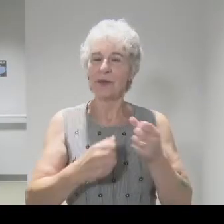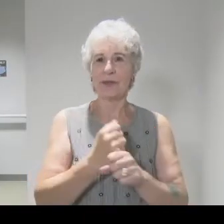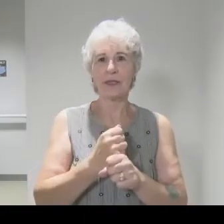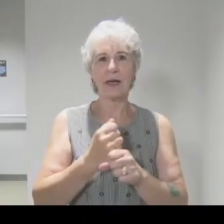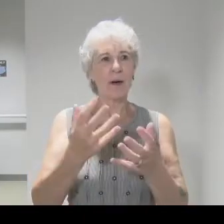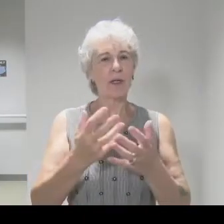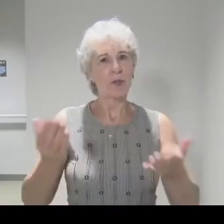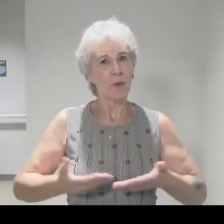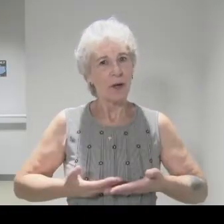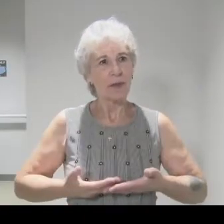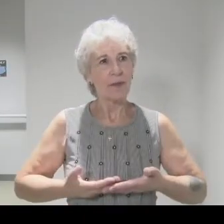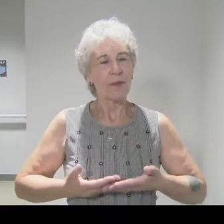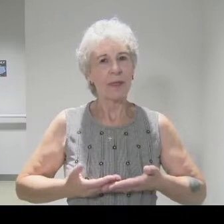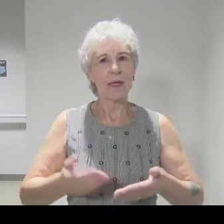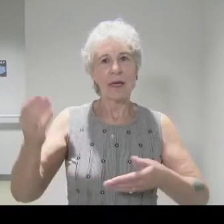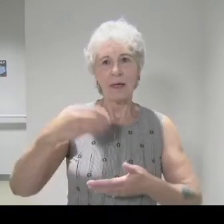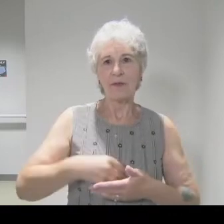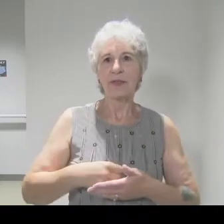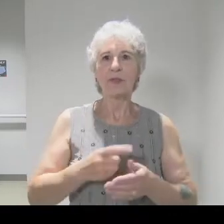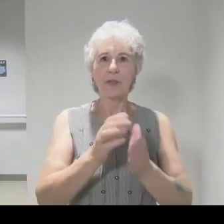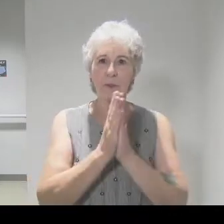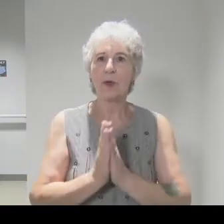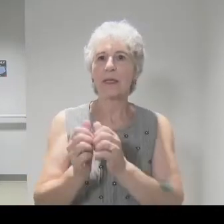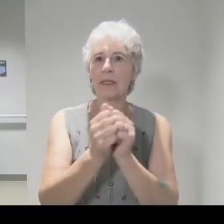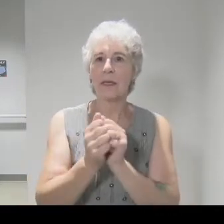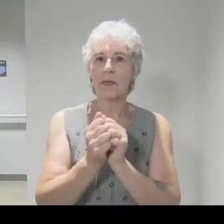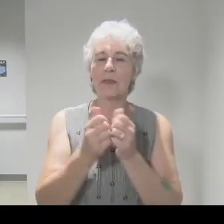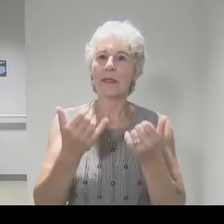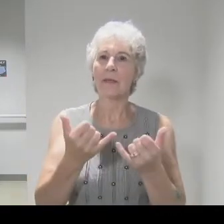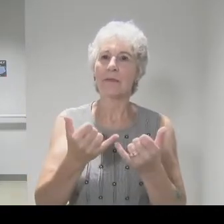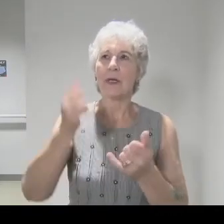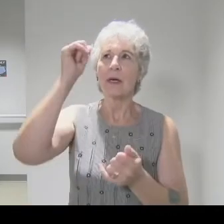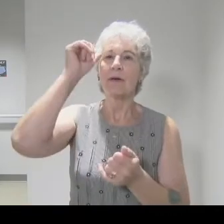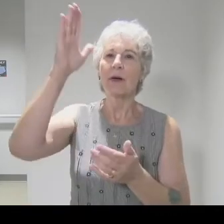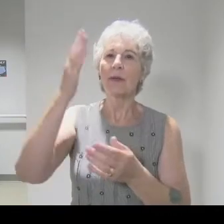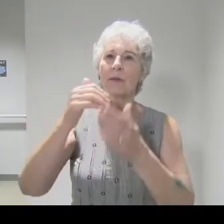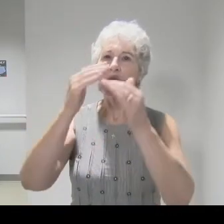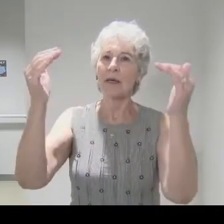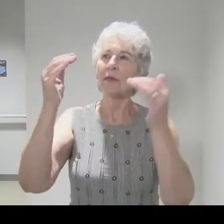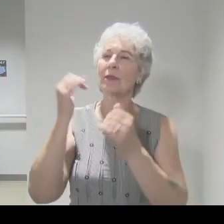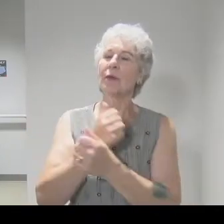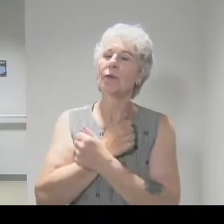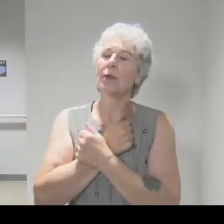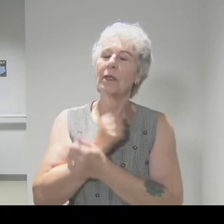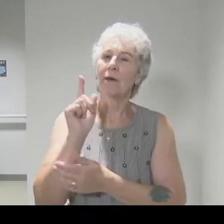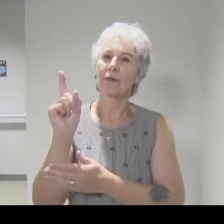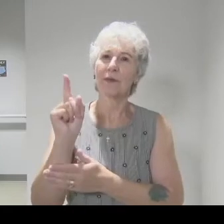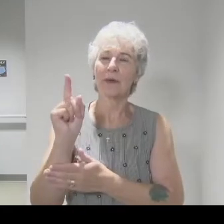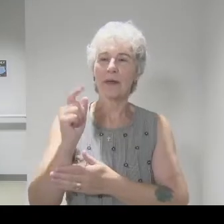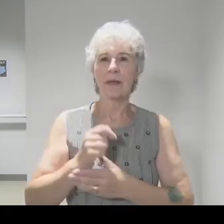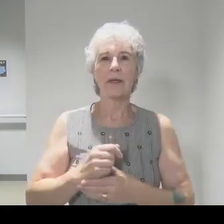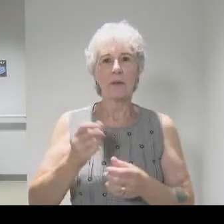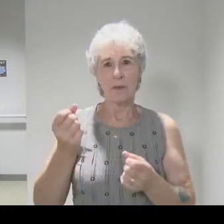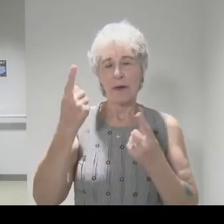all here and invite you all to pray with me this morning. Father in heaven, we love you, Lord. We want to acknowledge